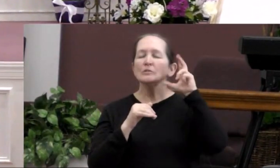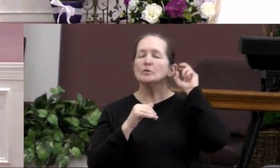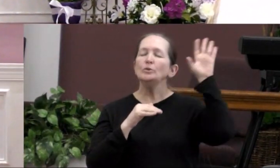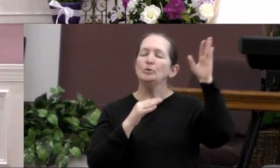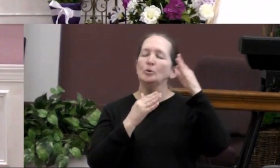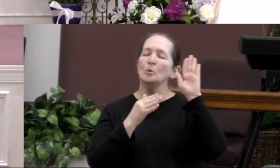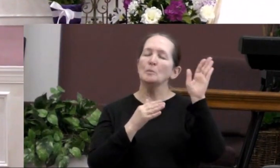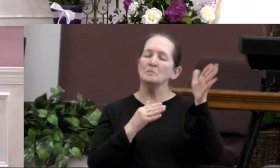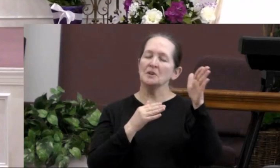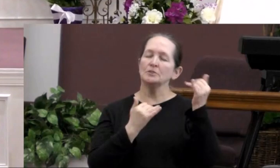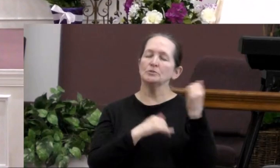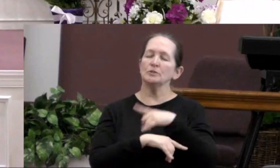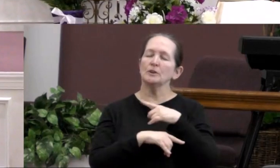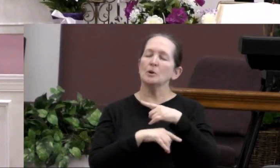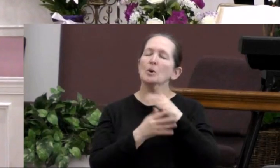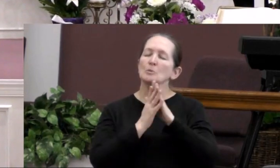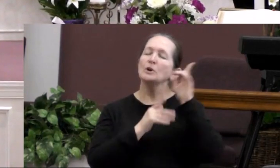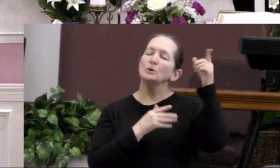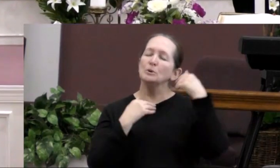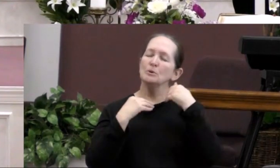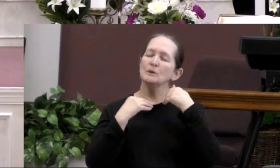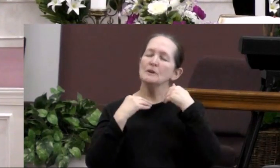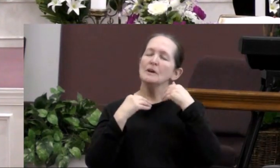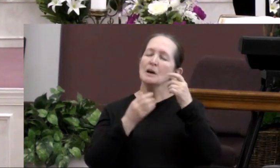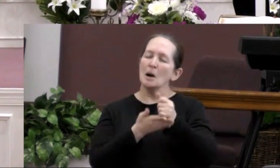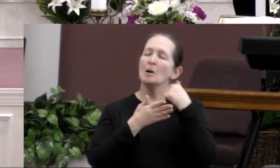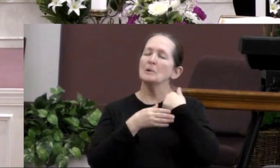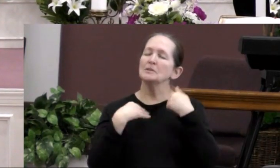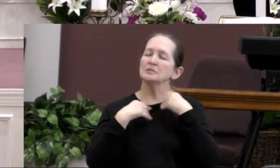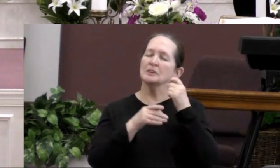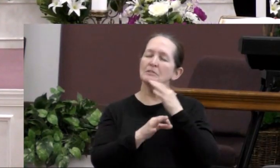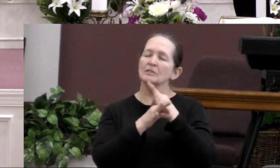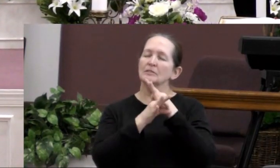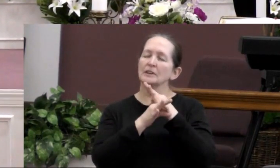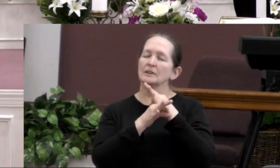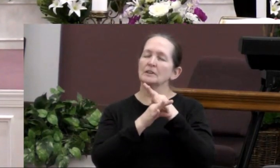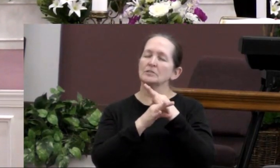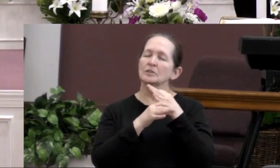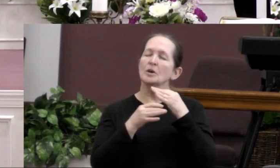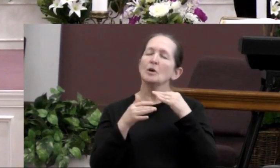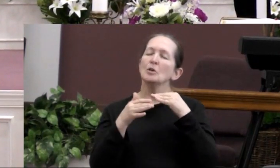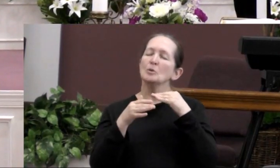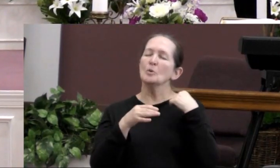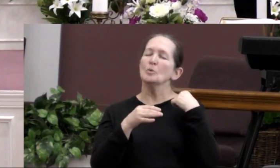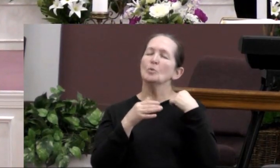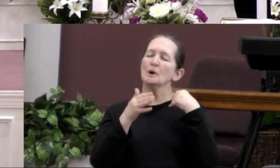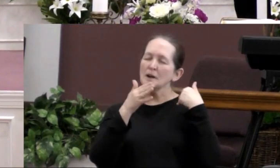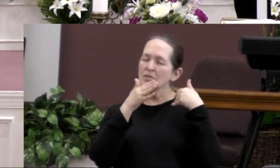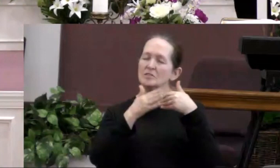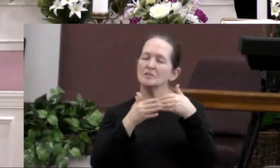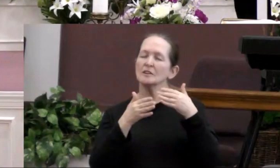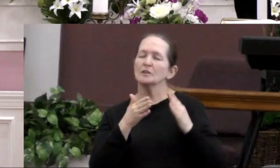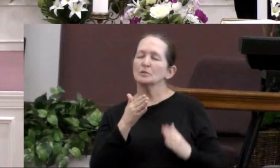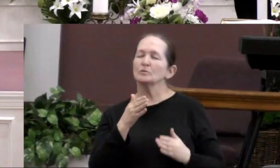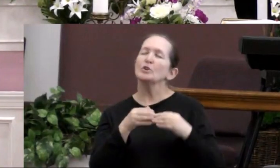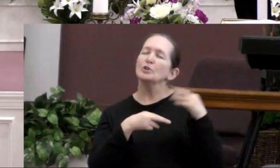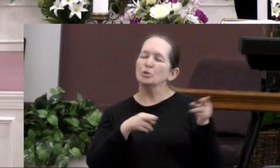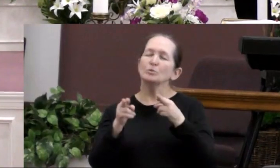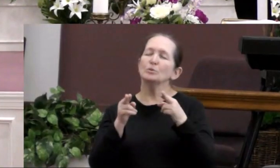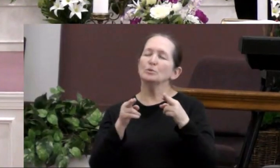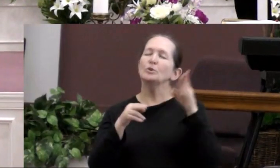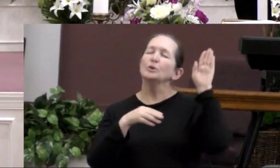Lord, I pray that you'll just help us to have the faith as this one along the side of the road, that your mercy is all giving, Lord. You are all